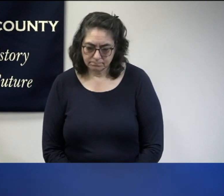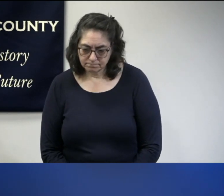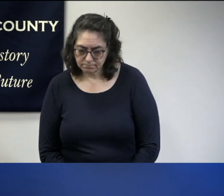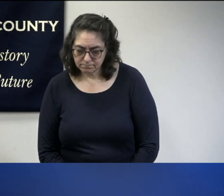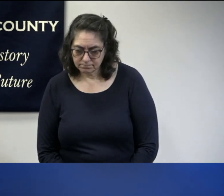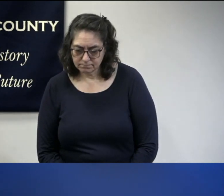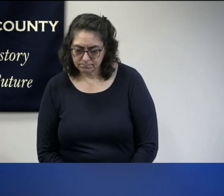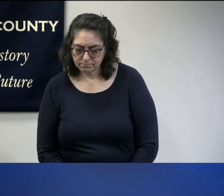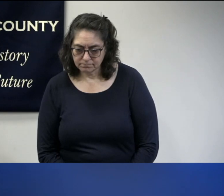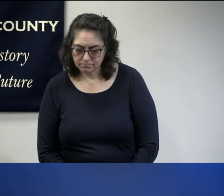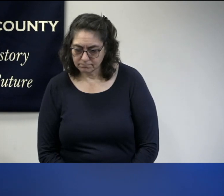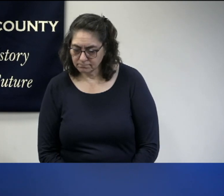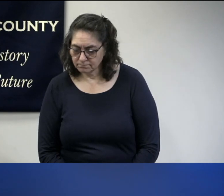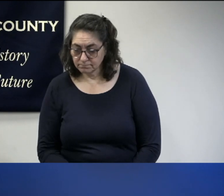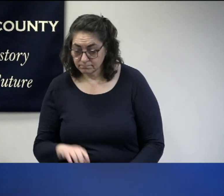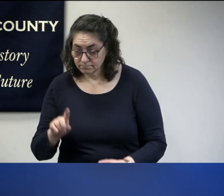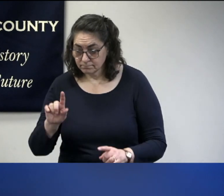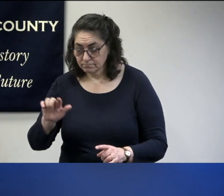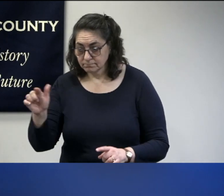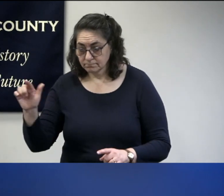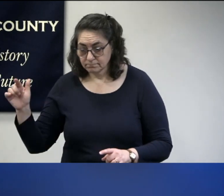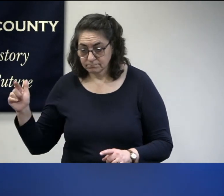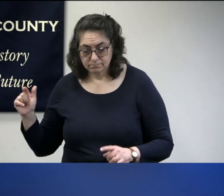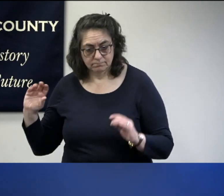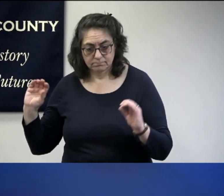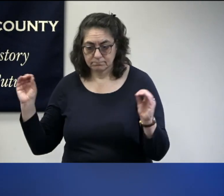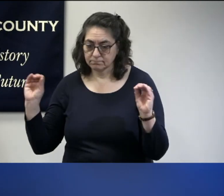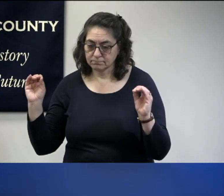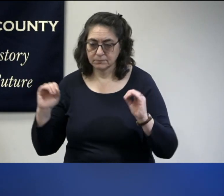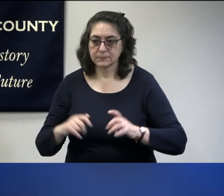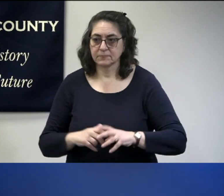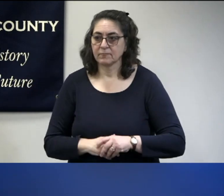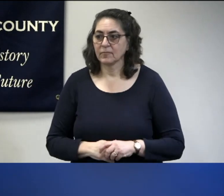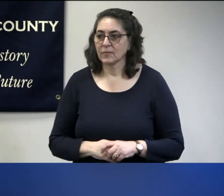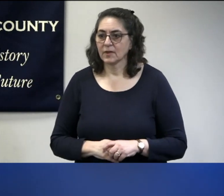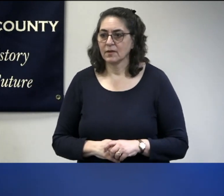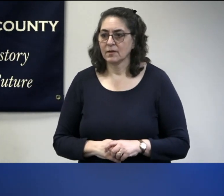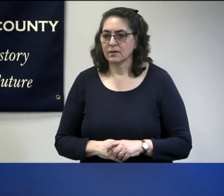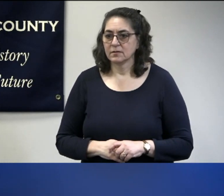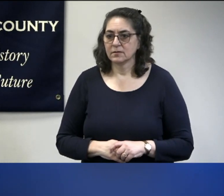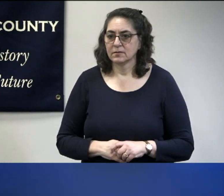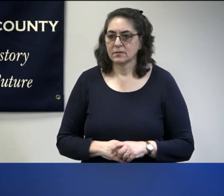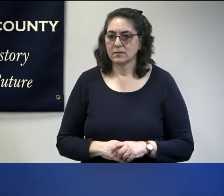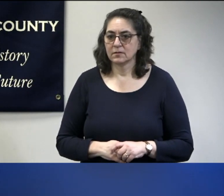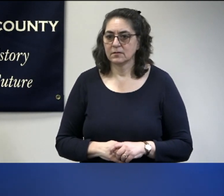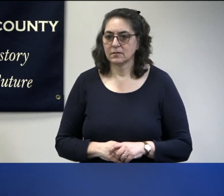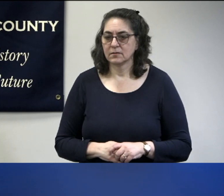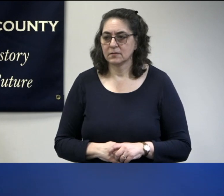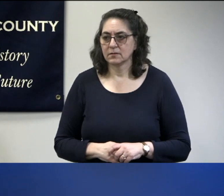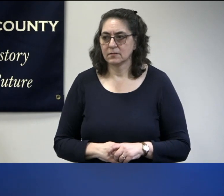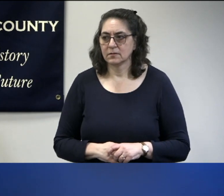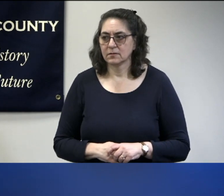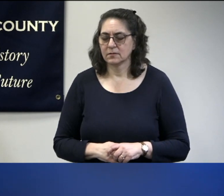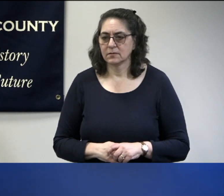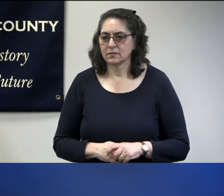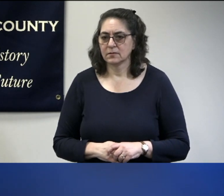Commissioner Duffy, anything? No, nothing. Thank you. All right. Nick? Nothing. Thank you.